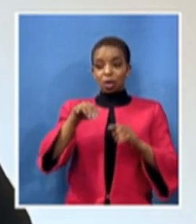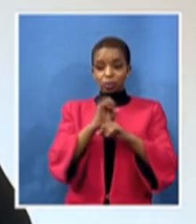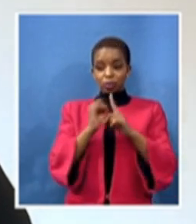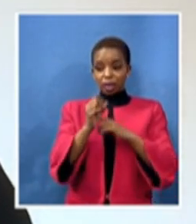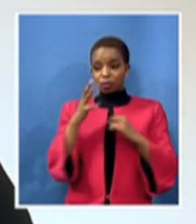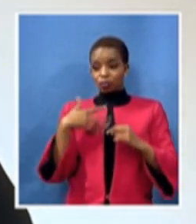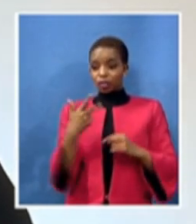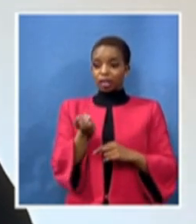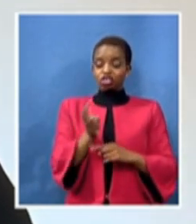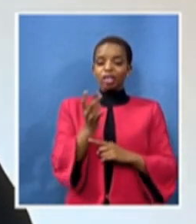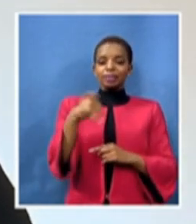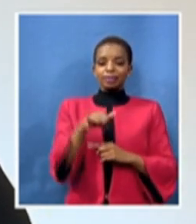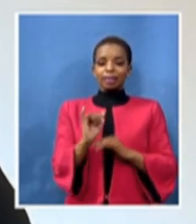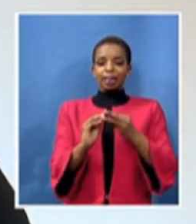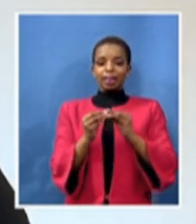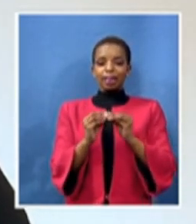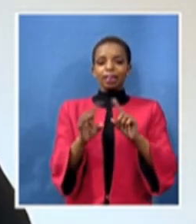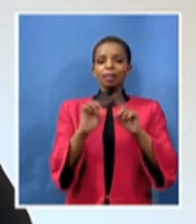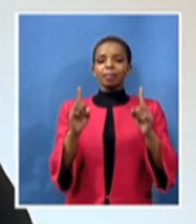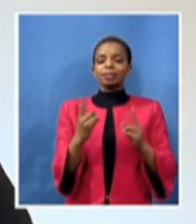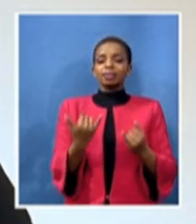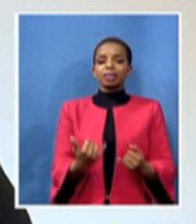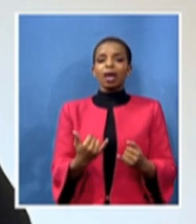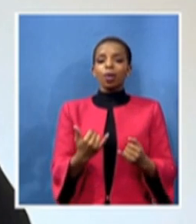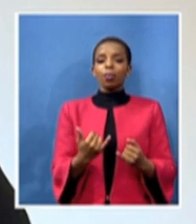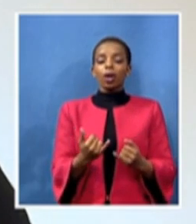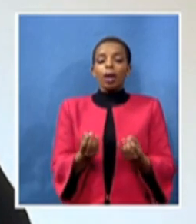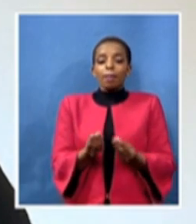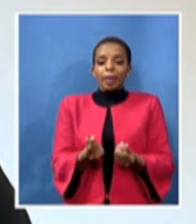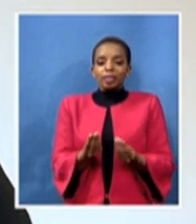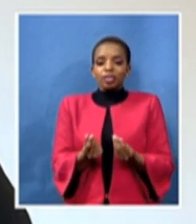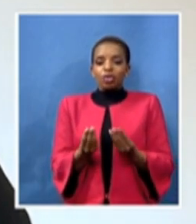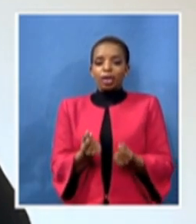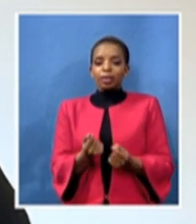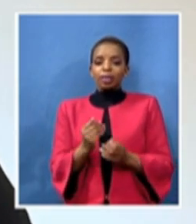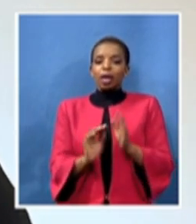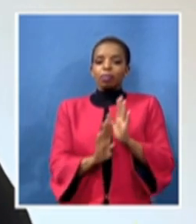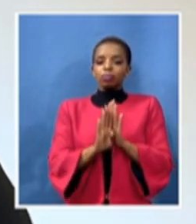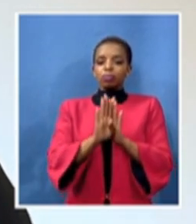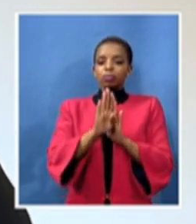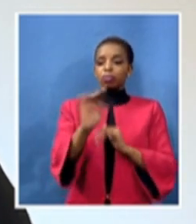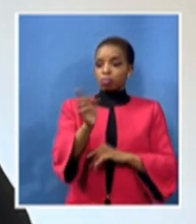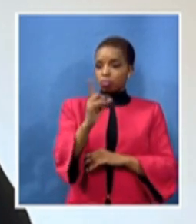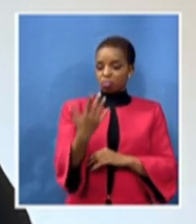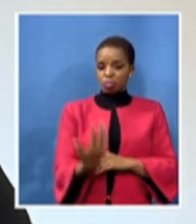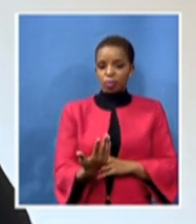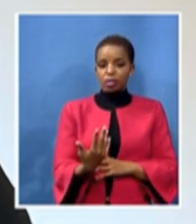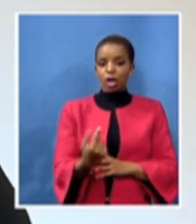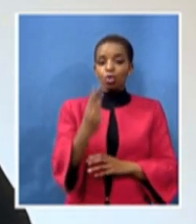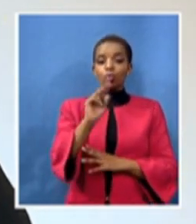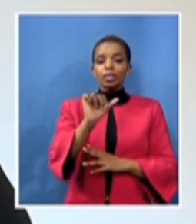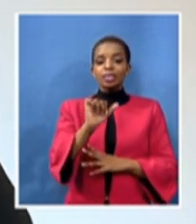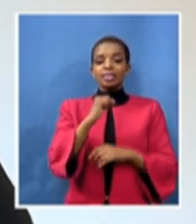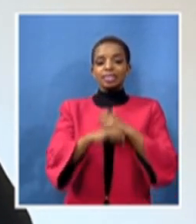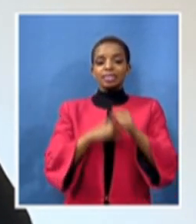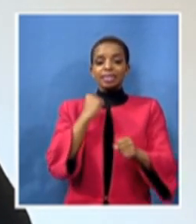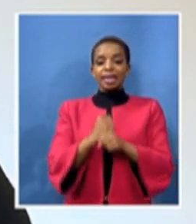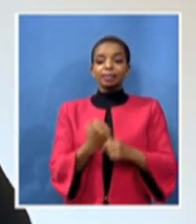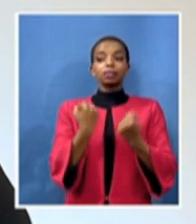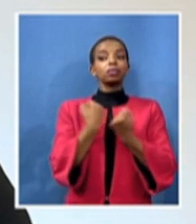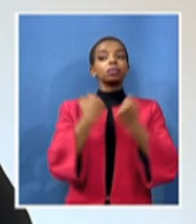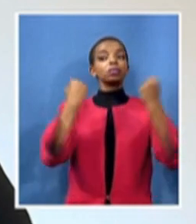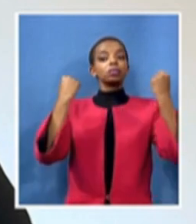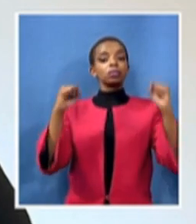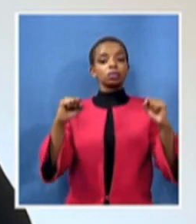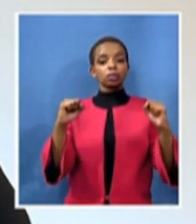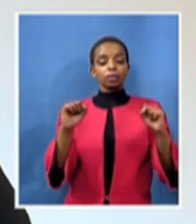terms? After 26 years of democratic rule, the systematic and/or structural impact of racism is